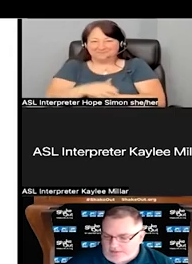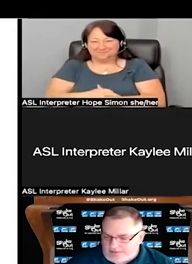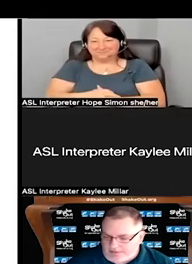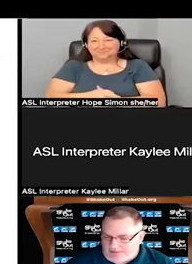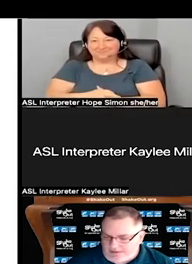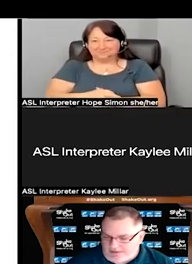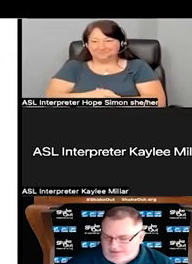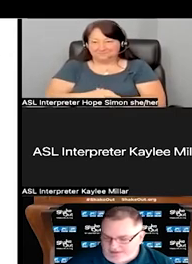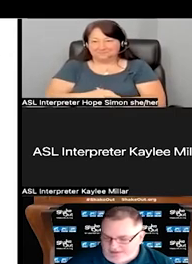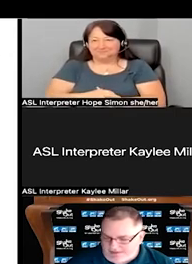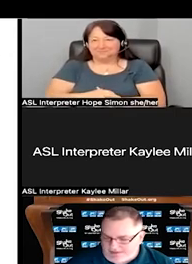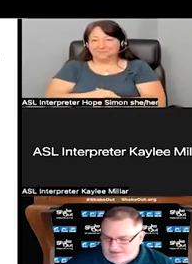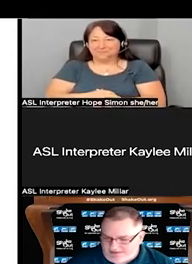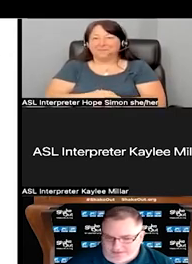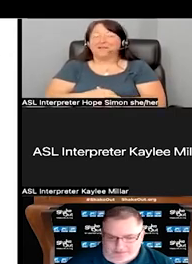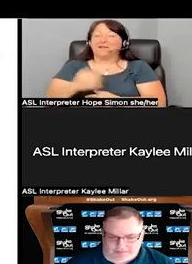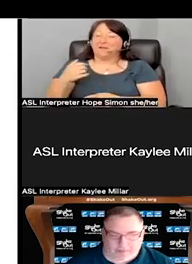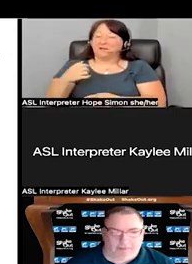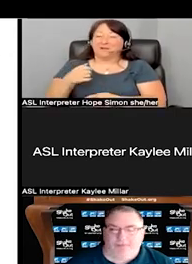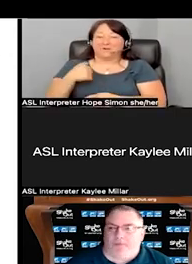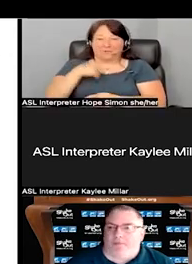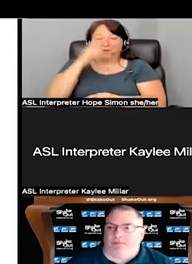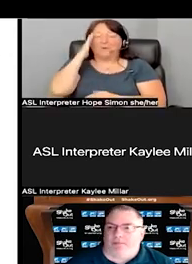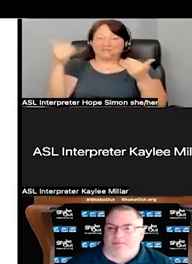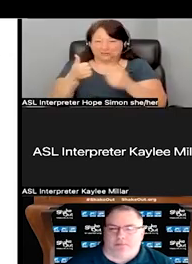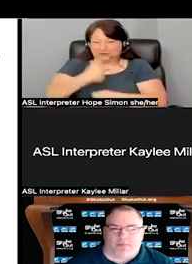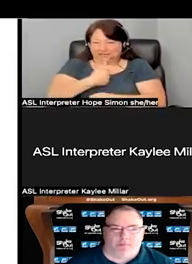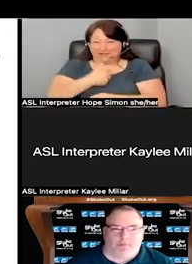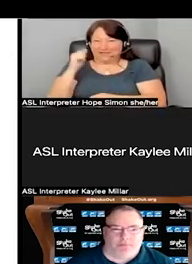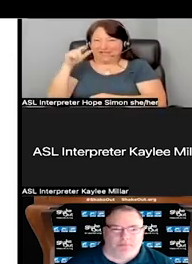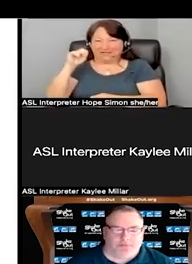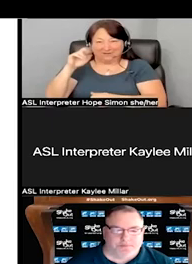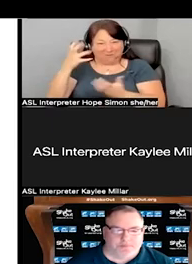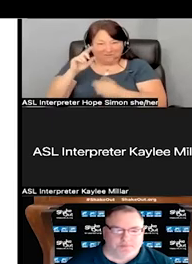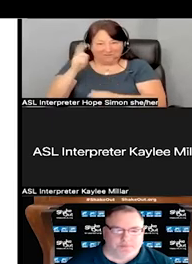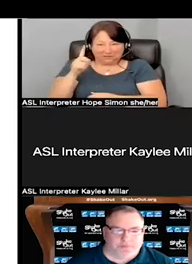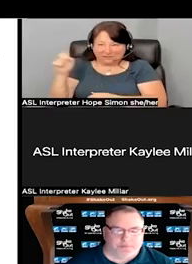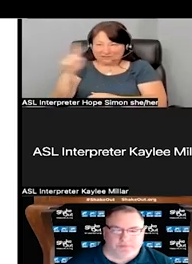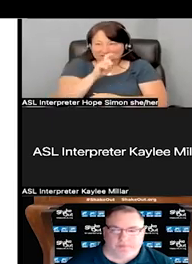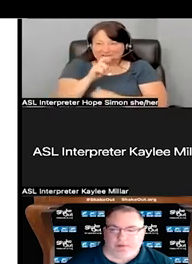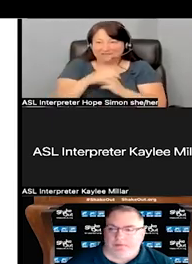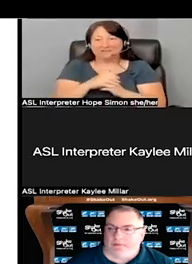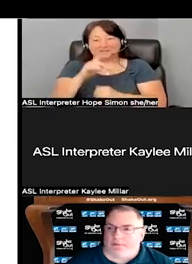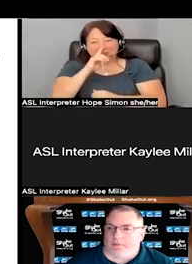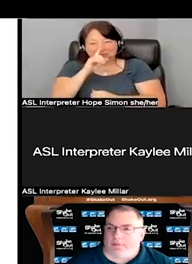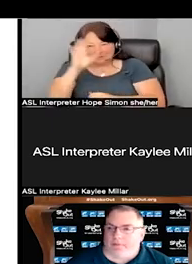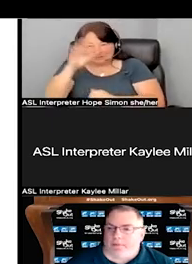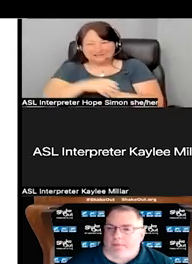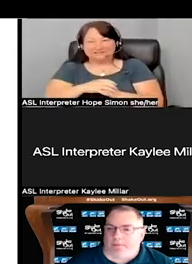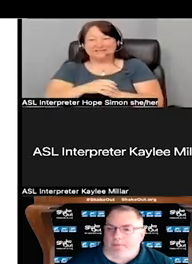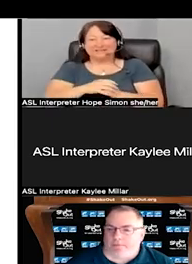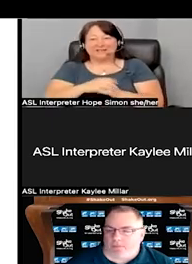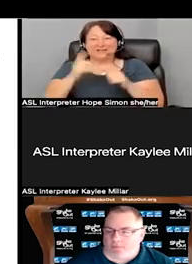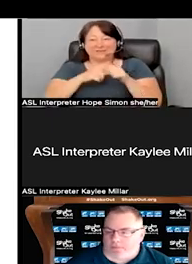Yes, definitely are doing that. Alan, you want to go ahead? Sure. So, well, first